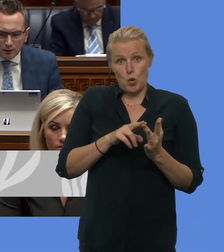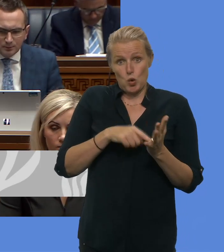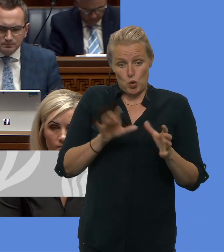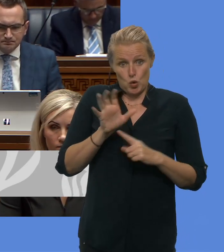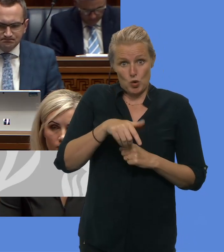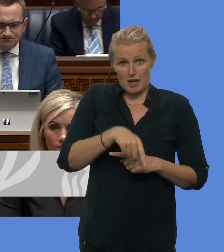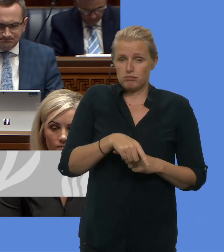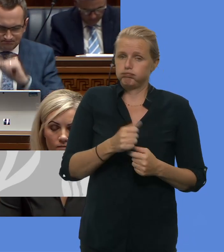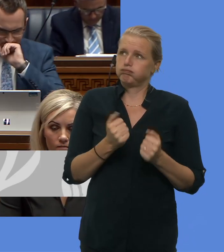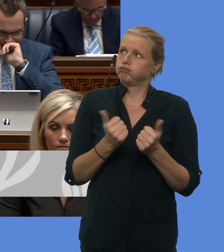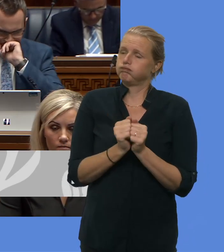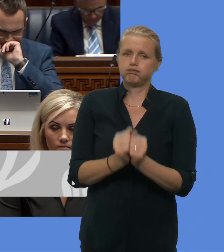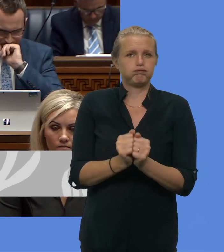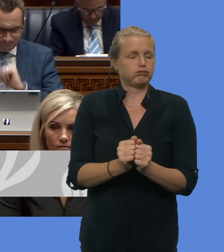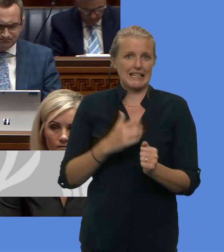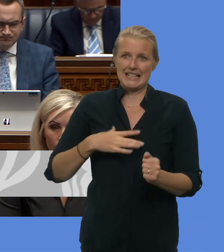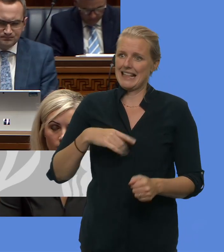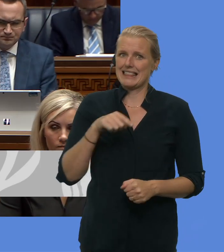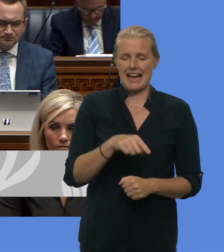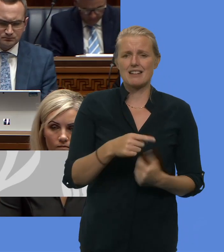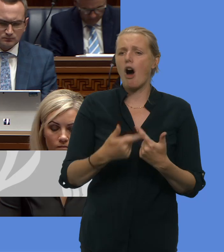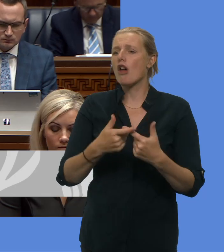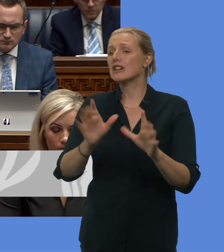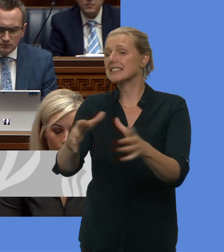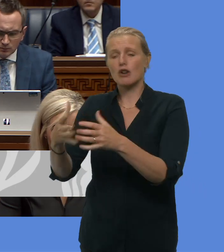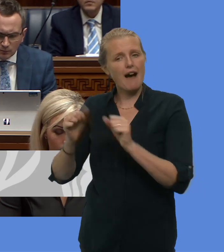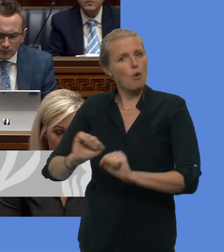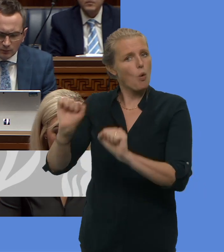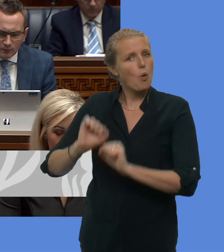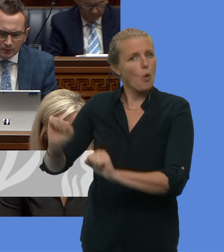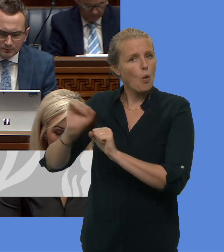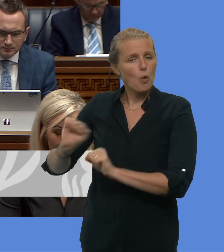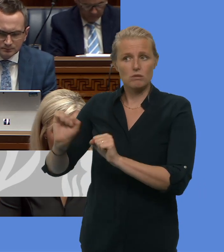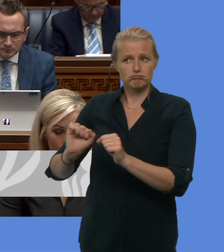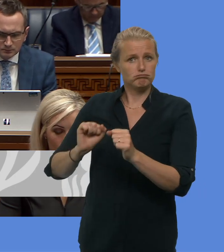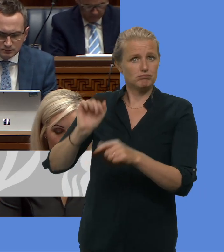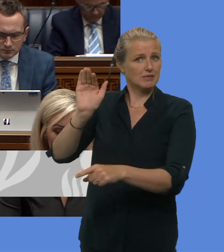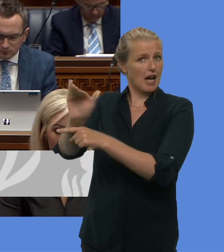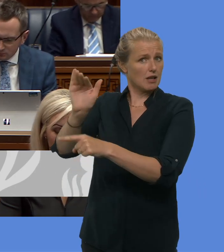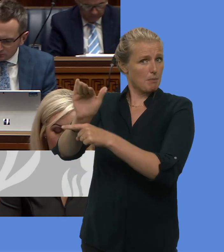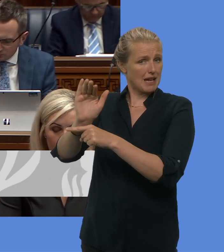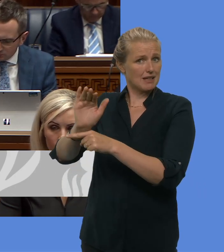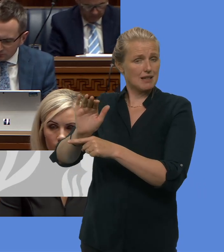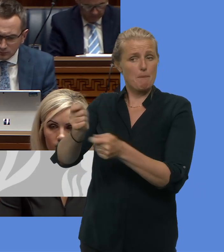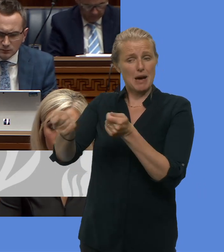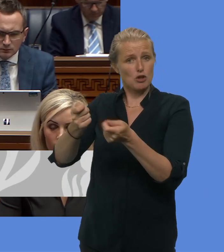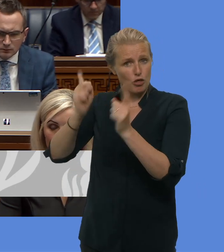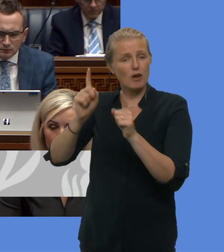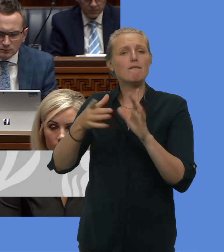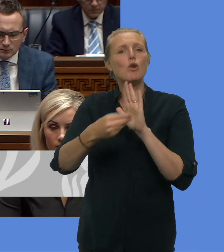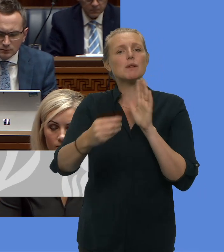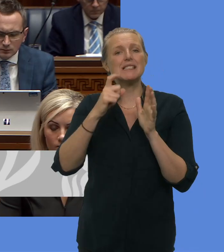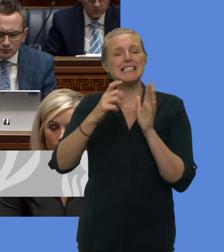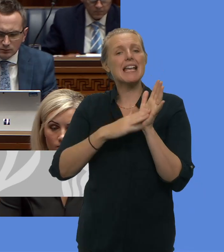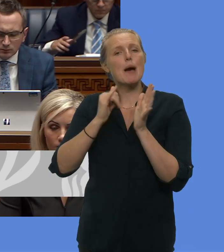one that's long overdue. Other sectors have their own standalone managing authority. CCMS,